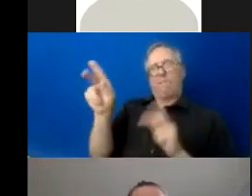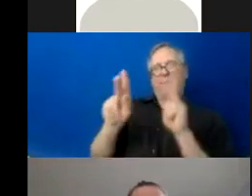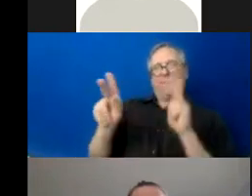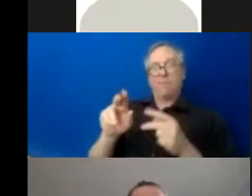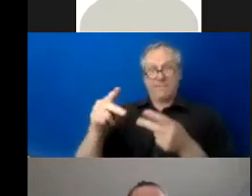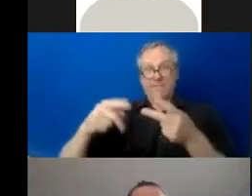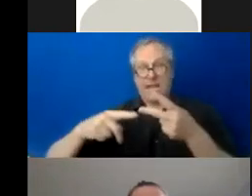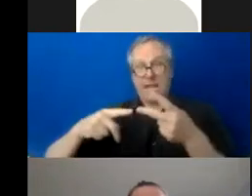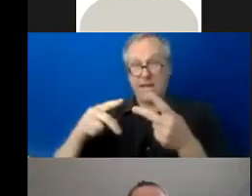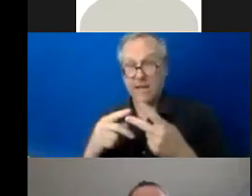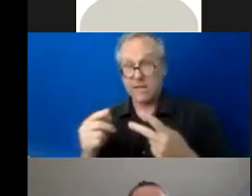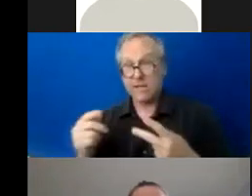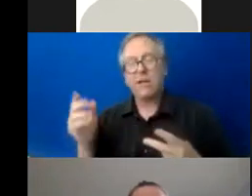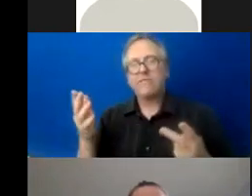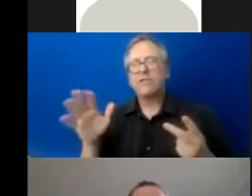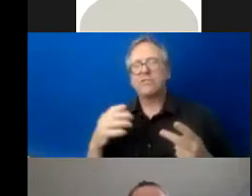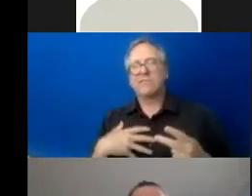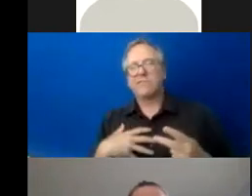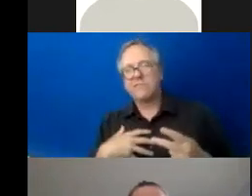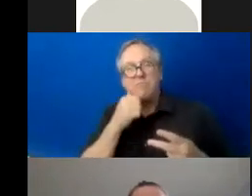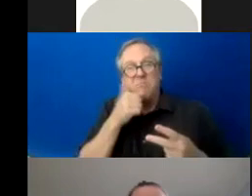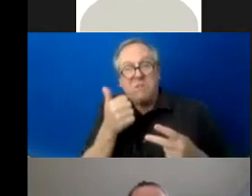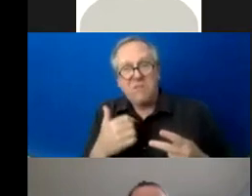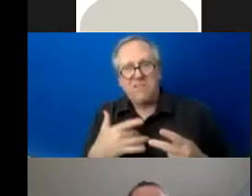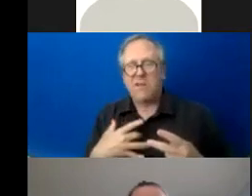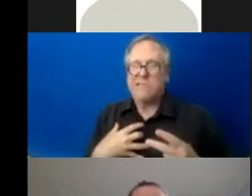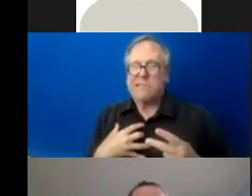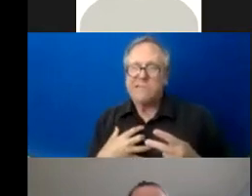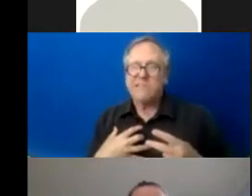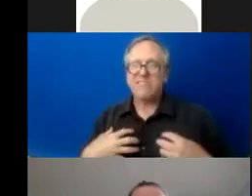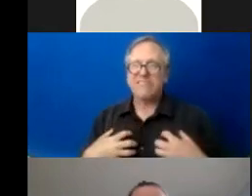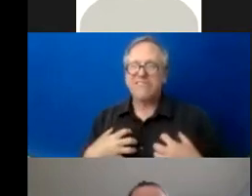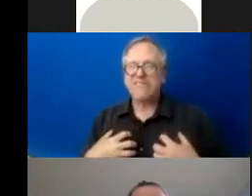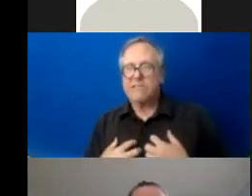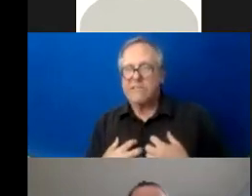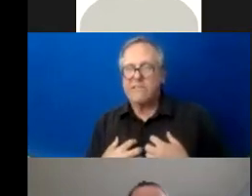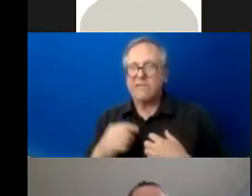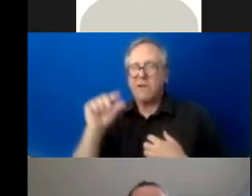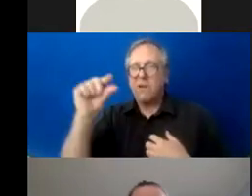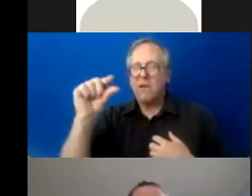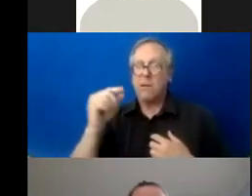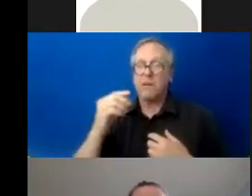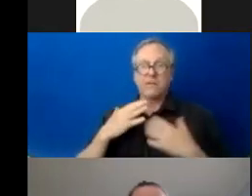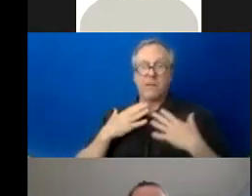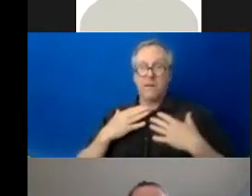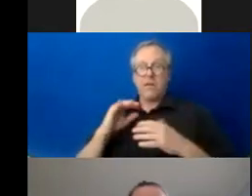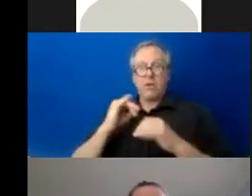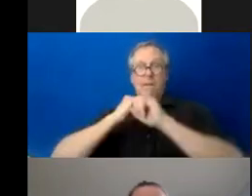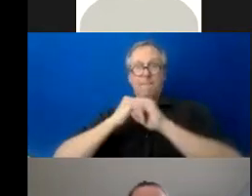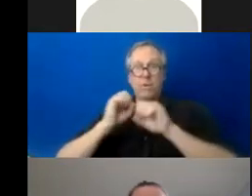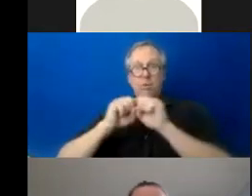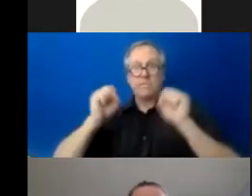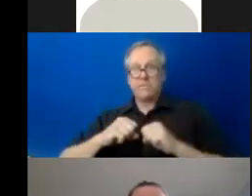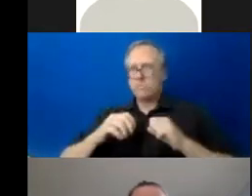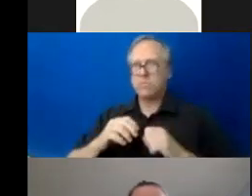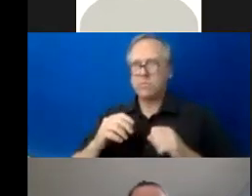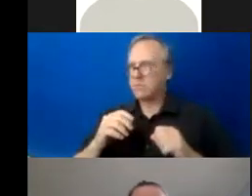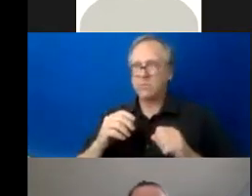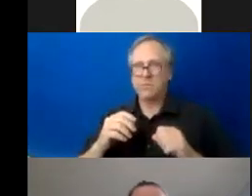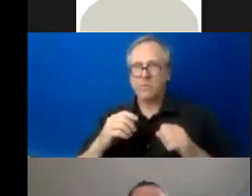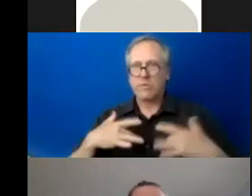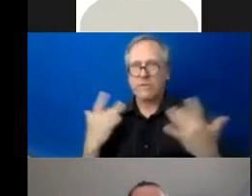kind of feel crummy the next day because they have that, they can sense their immune system sort of